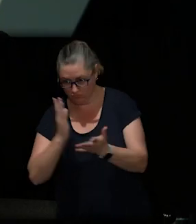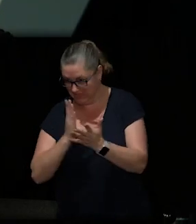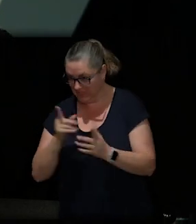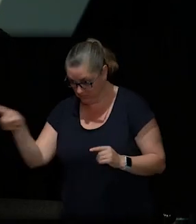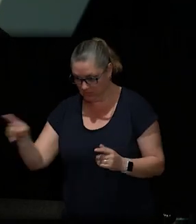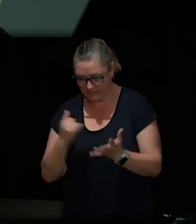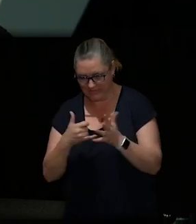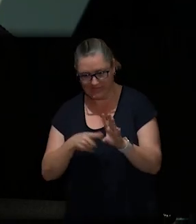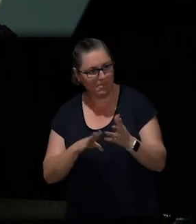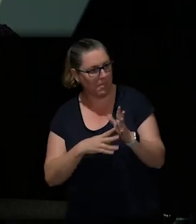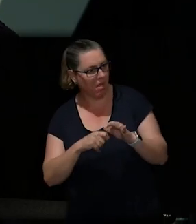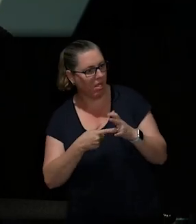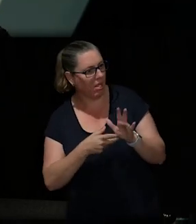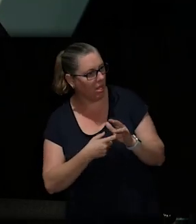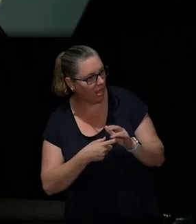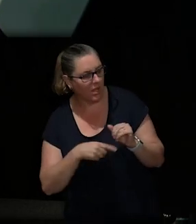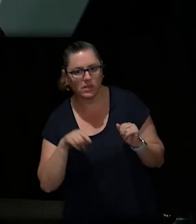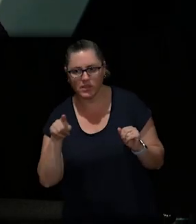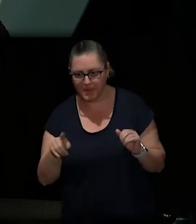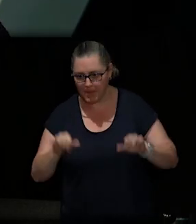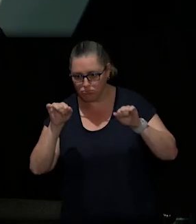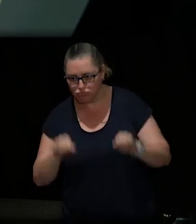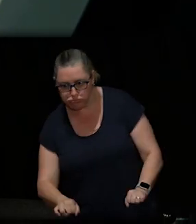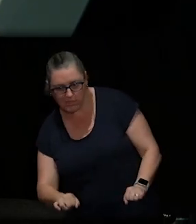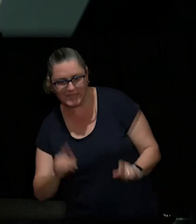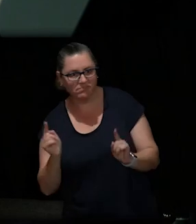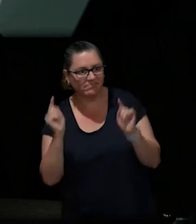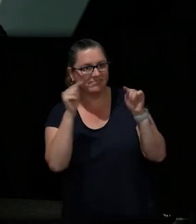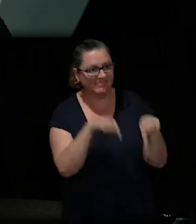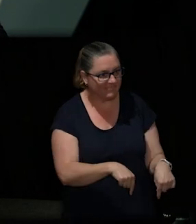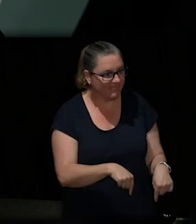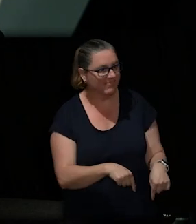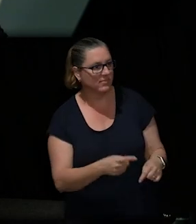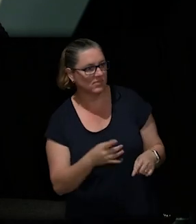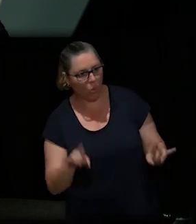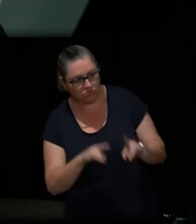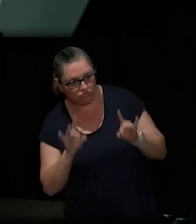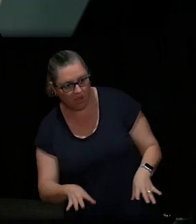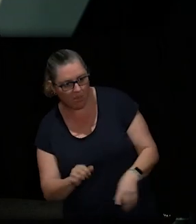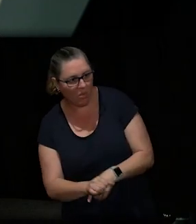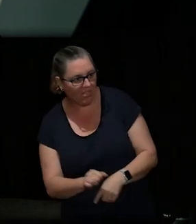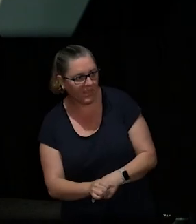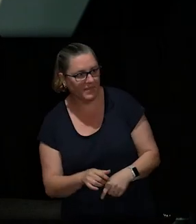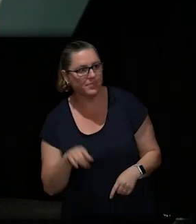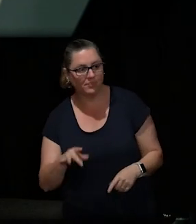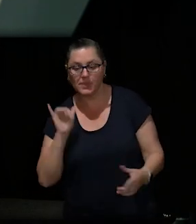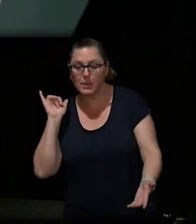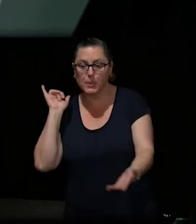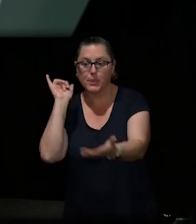presidents, you know, bother to come to a little place like Australia and that plane lands.